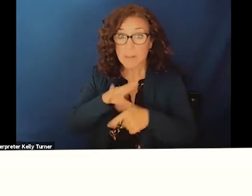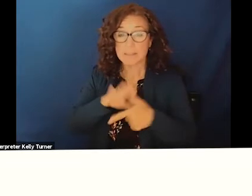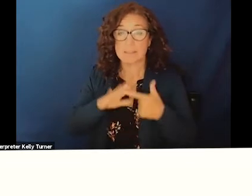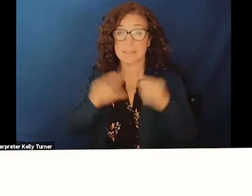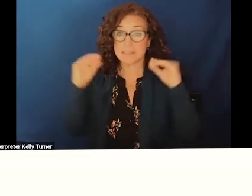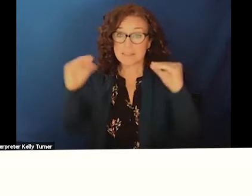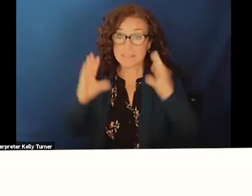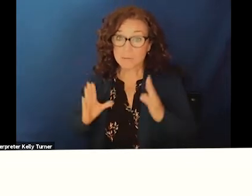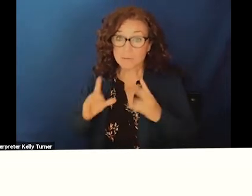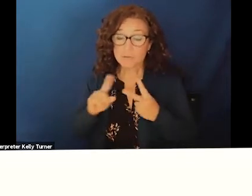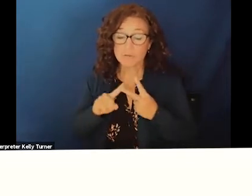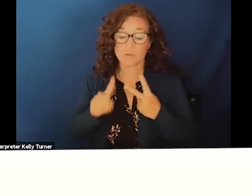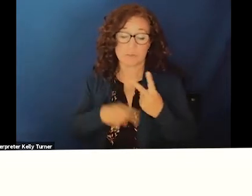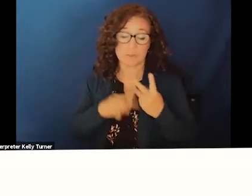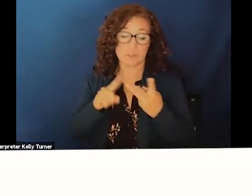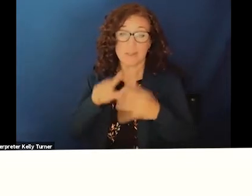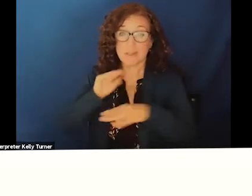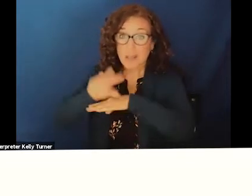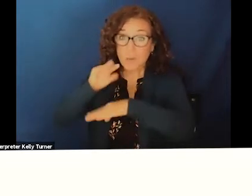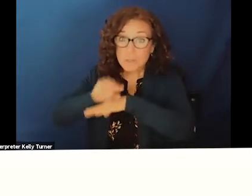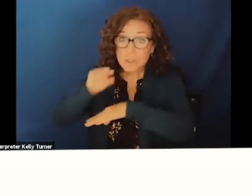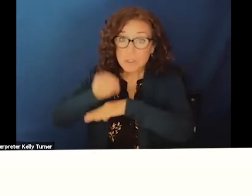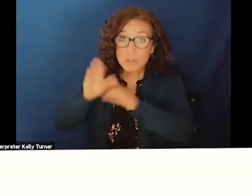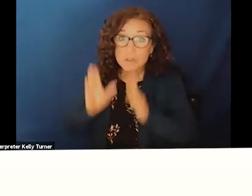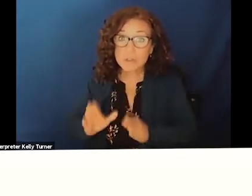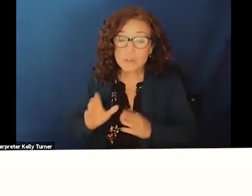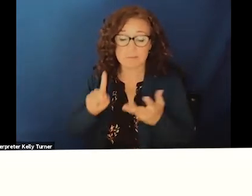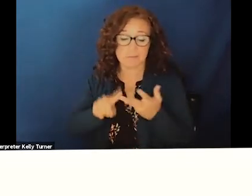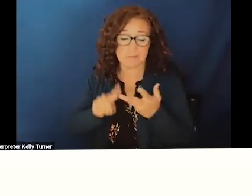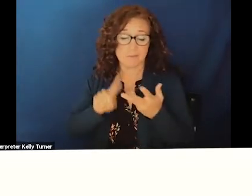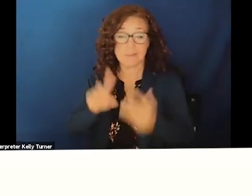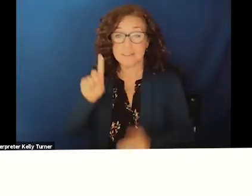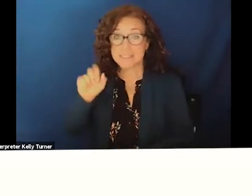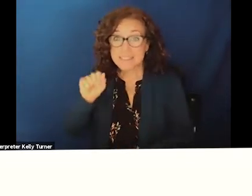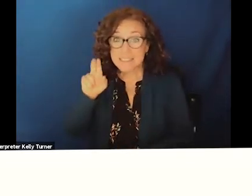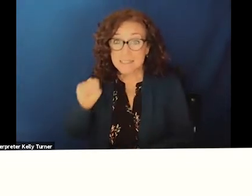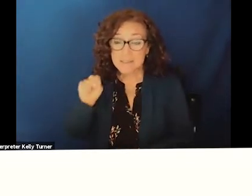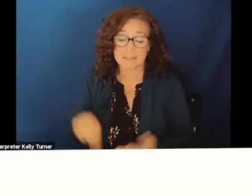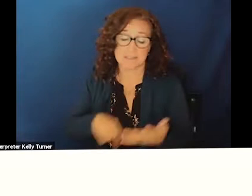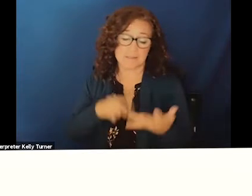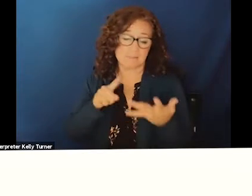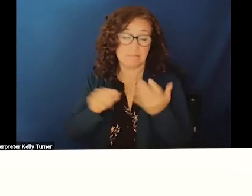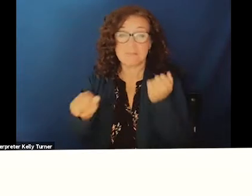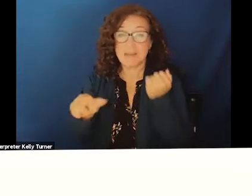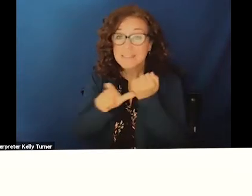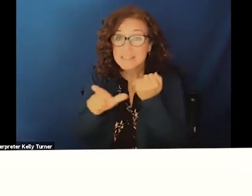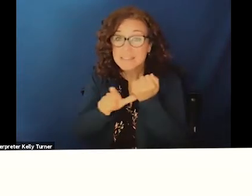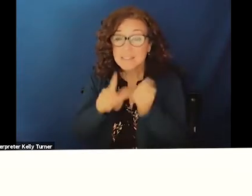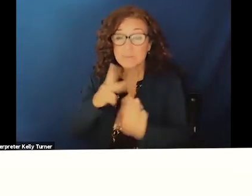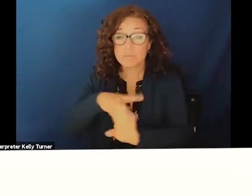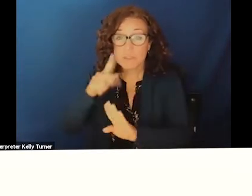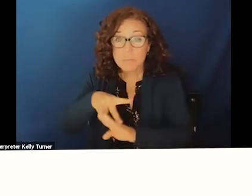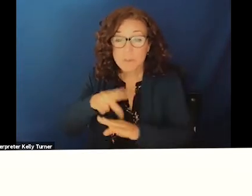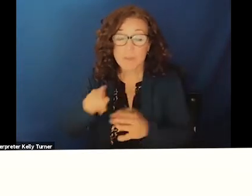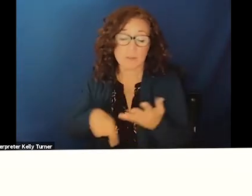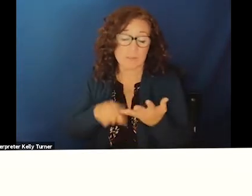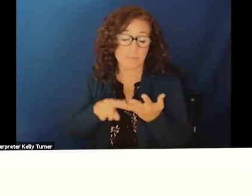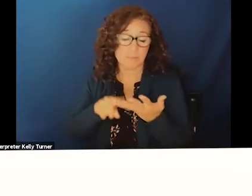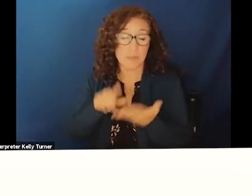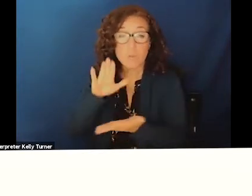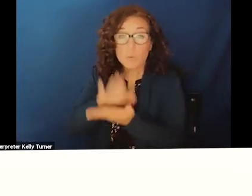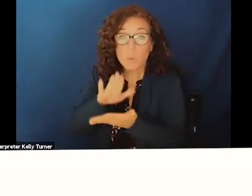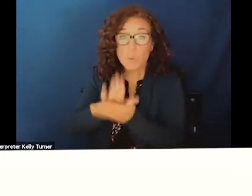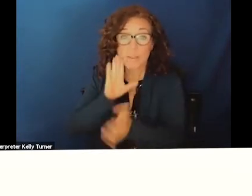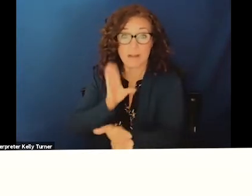our counselors, our deans, our assistant principals, our school psychs, every single, and the people I haven't